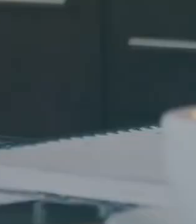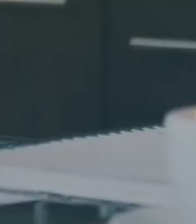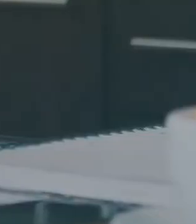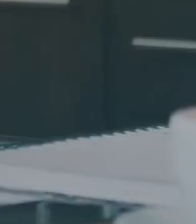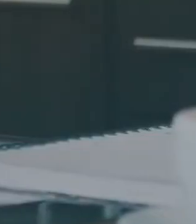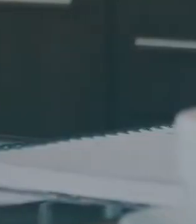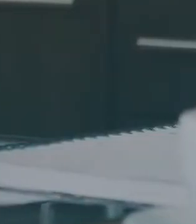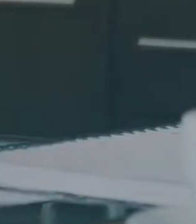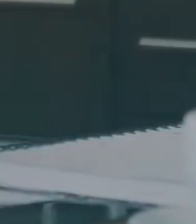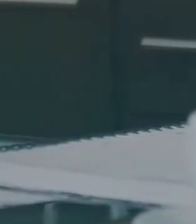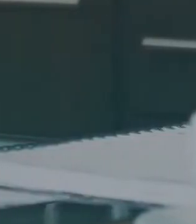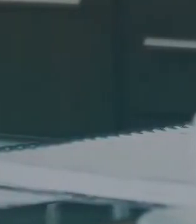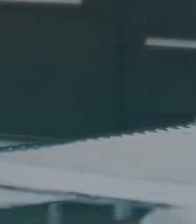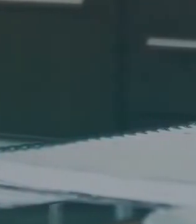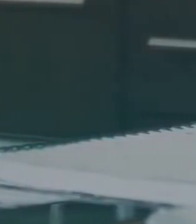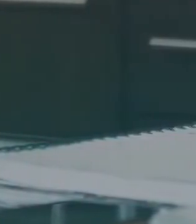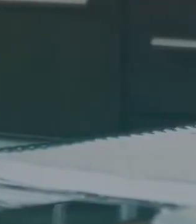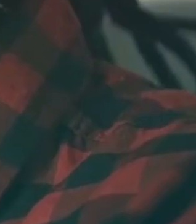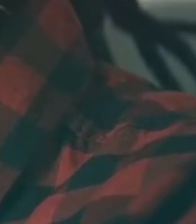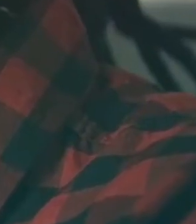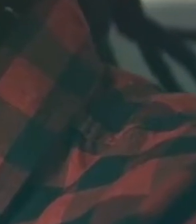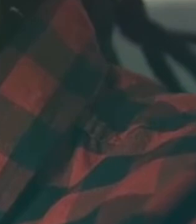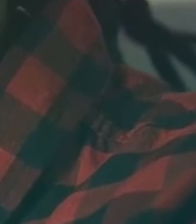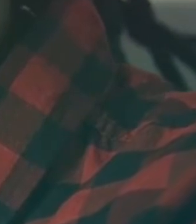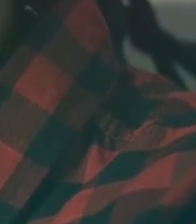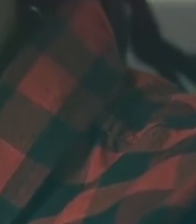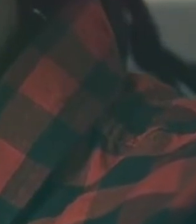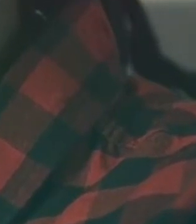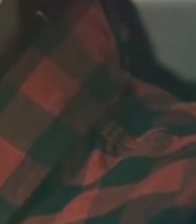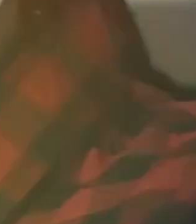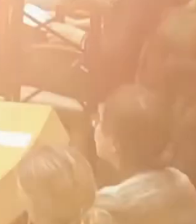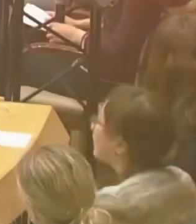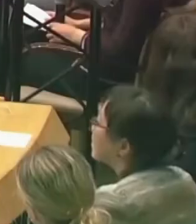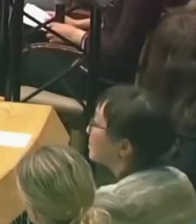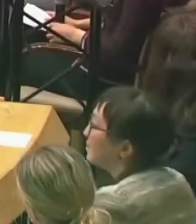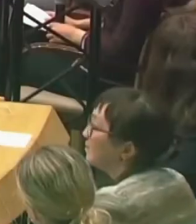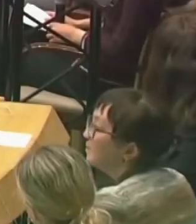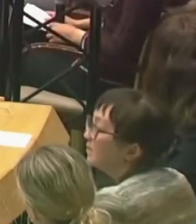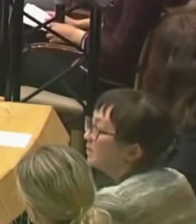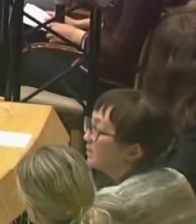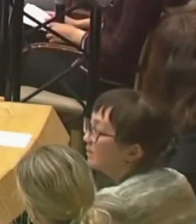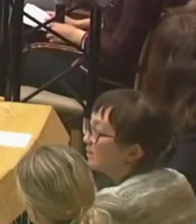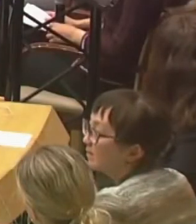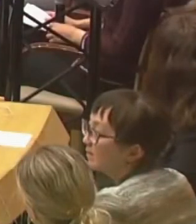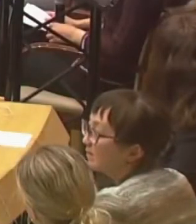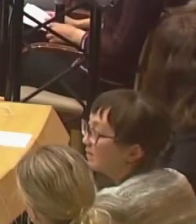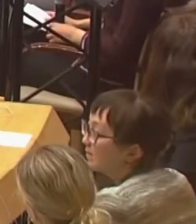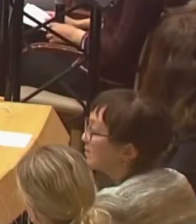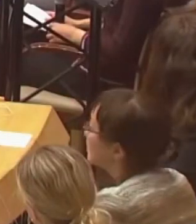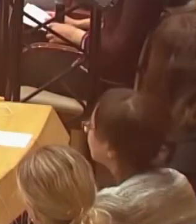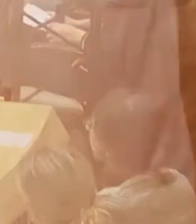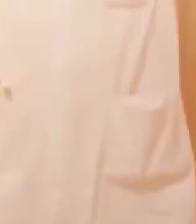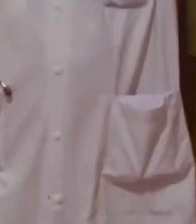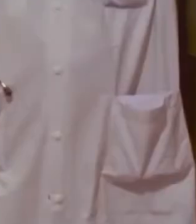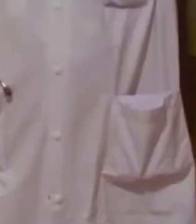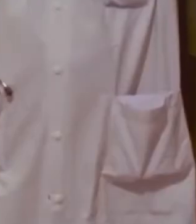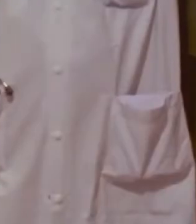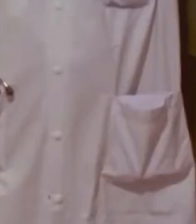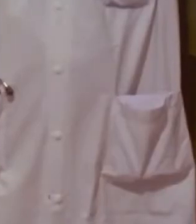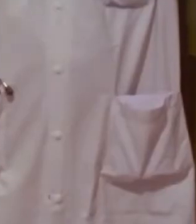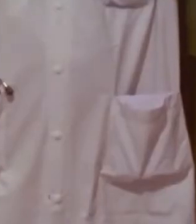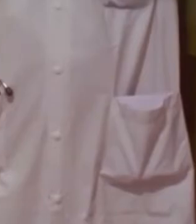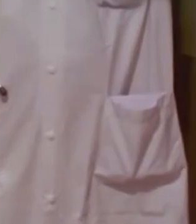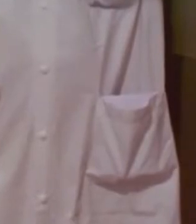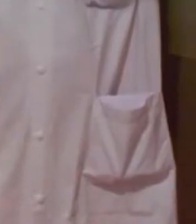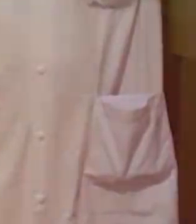peace builders, promoting social cohesion at a time of social distancing, advancing an end to violence globally, and advocating harmony at a time